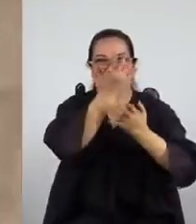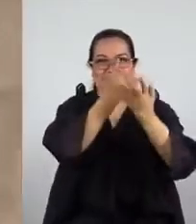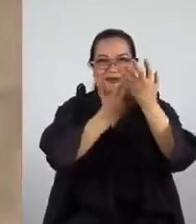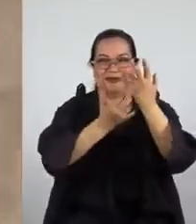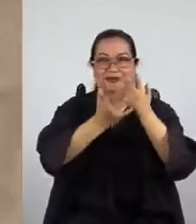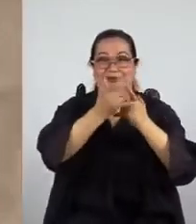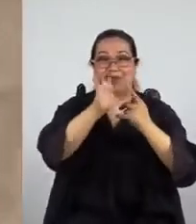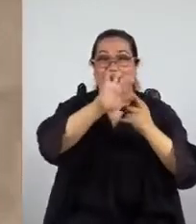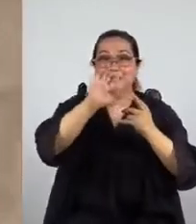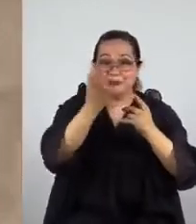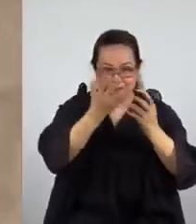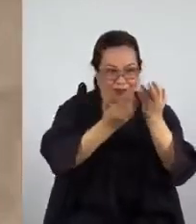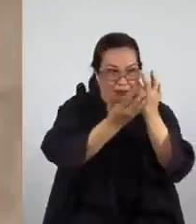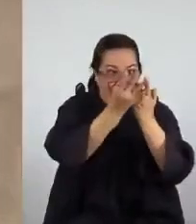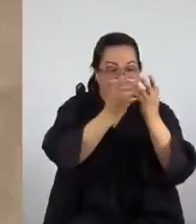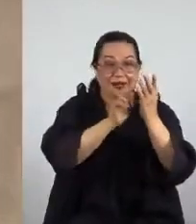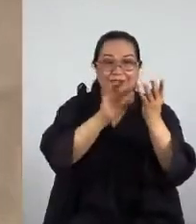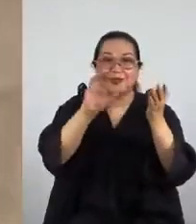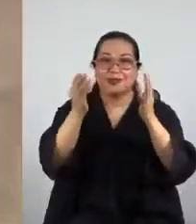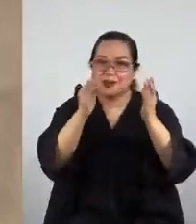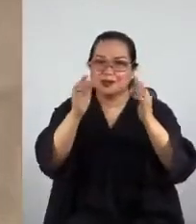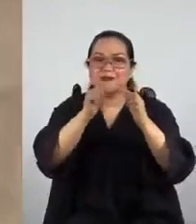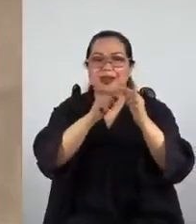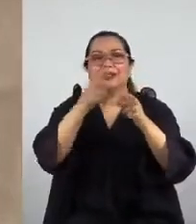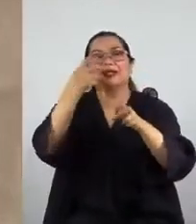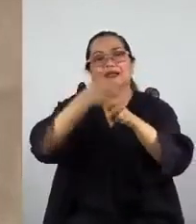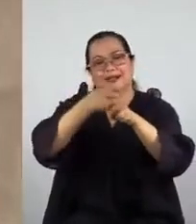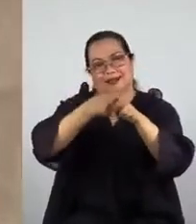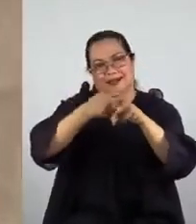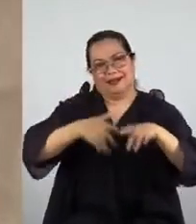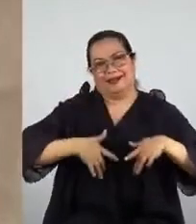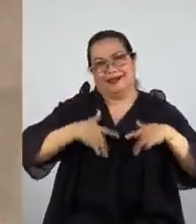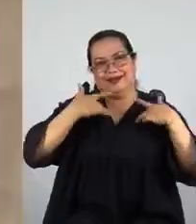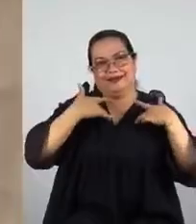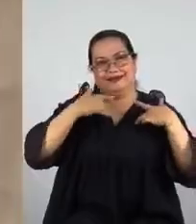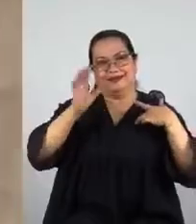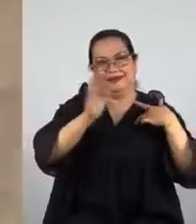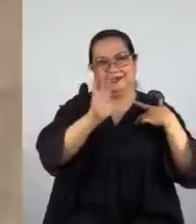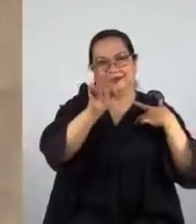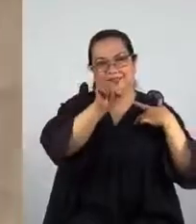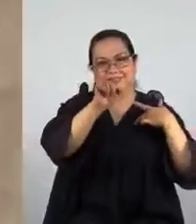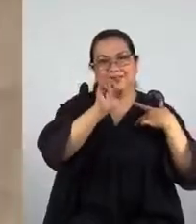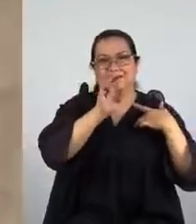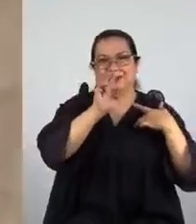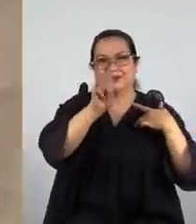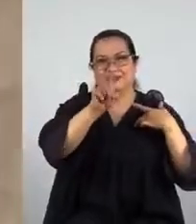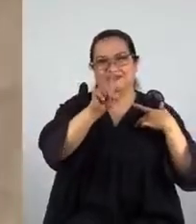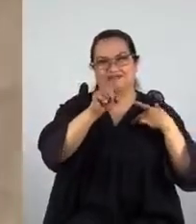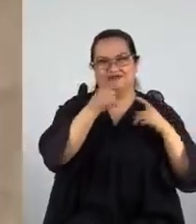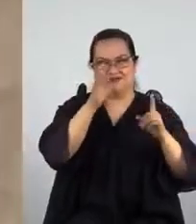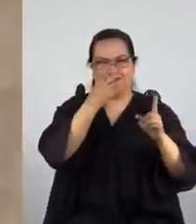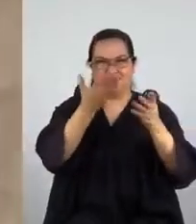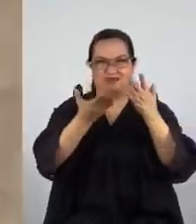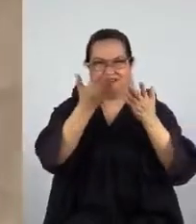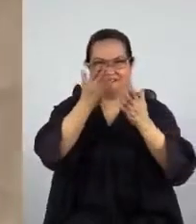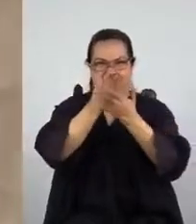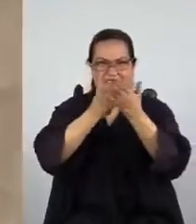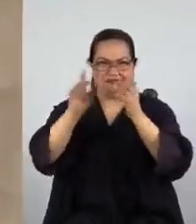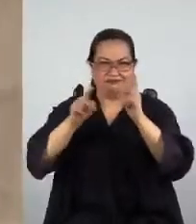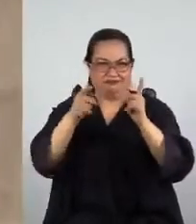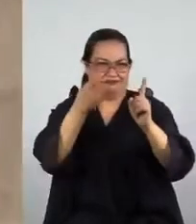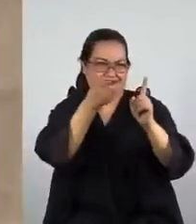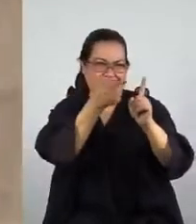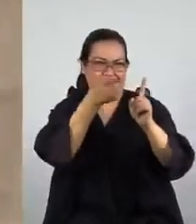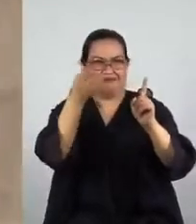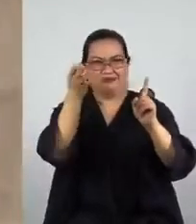Perhaps you're being persecuted for your faith, being put down, being denied a fair share because you are not one of the guys or one of the